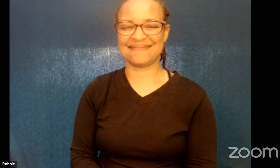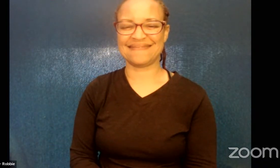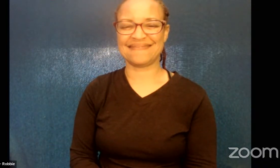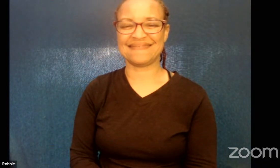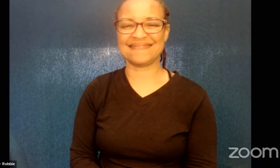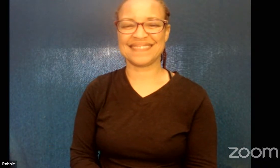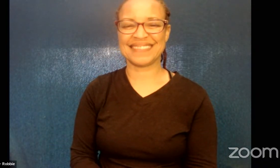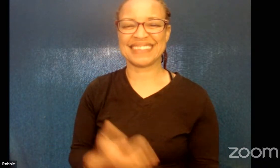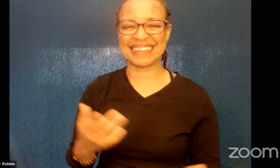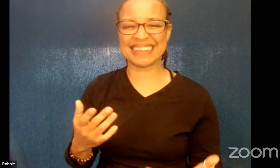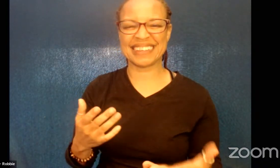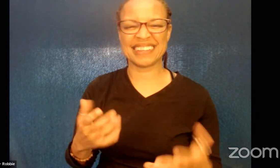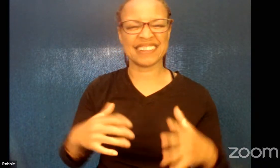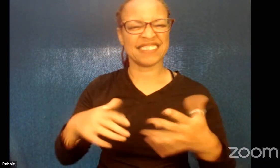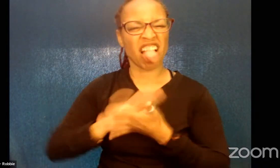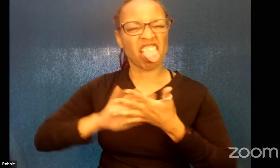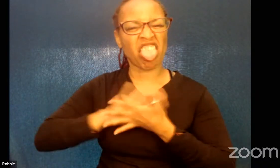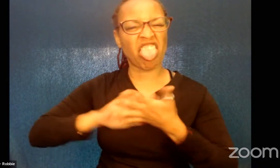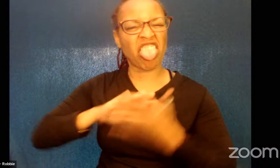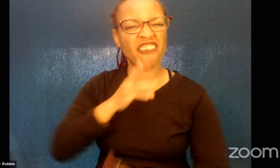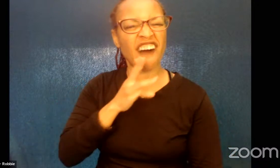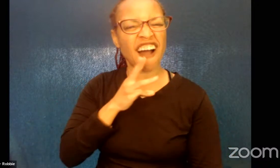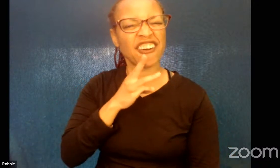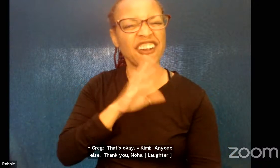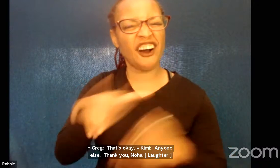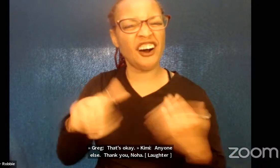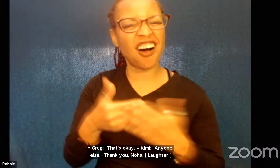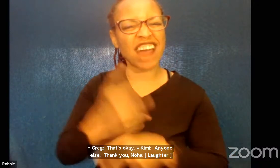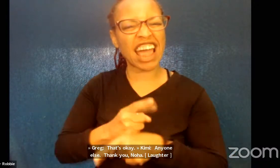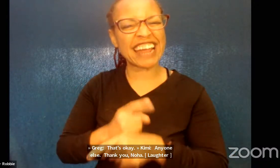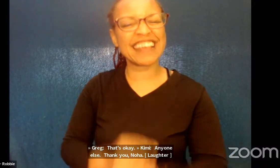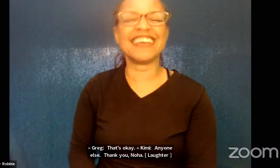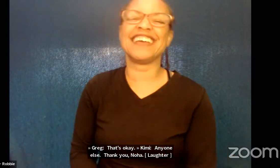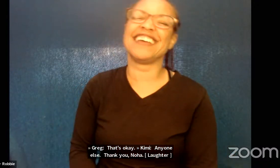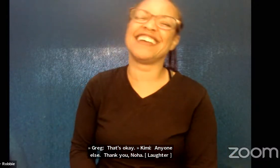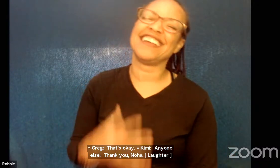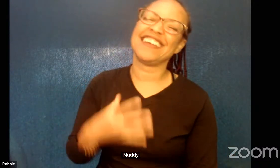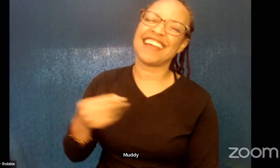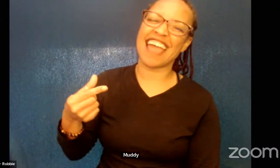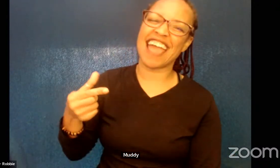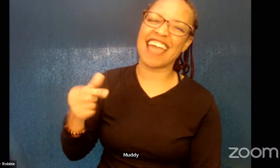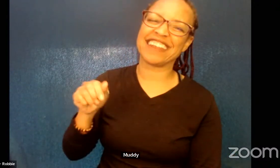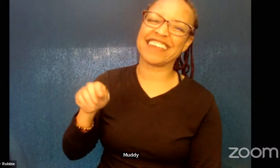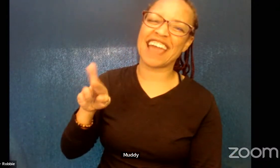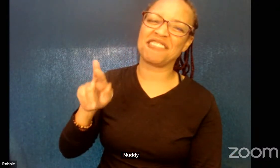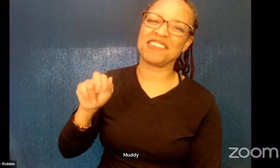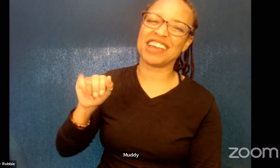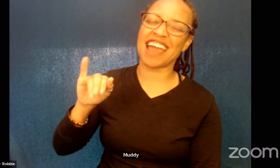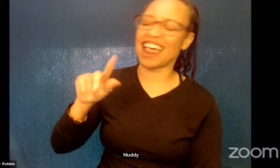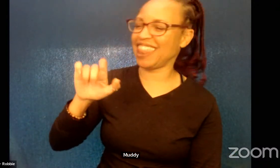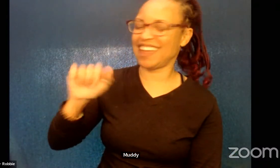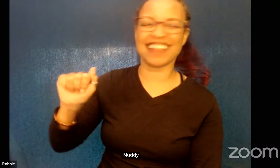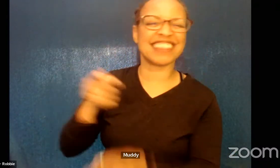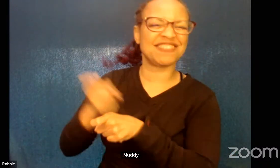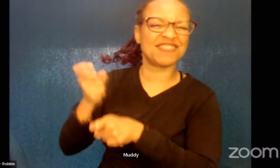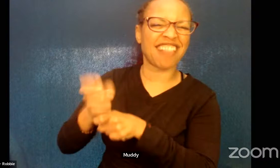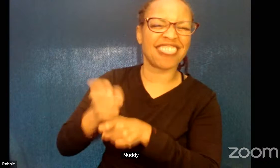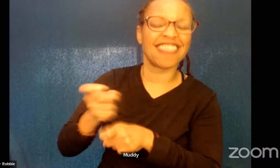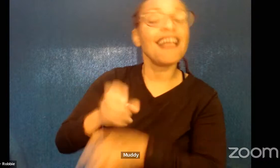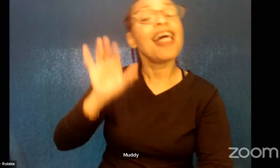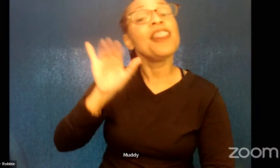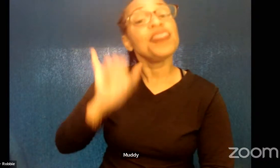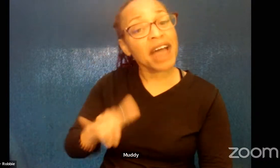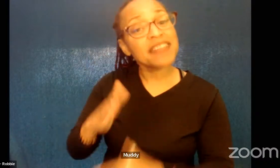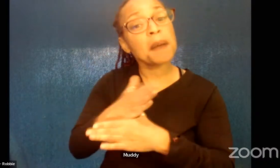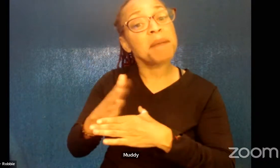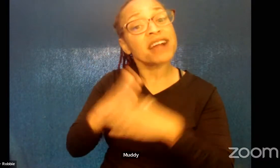Muddy water and all, huh? And Gabriella, you got Gabriella now too. And Gabriella. See, that's what partnership is. You